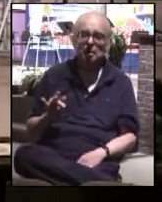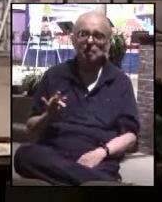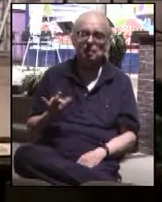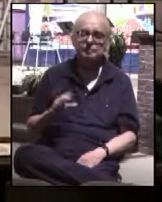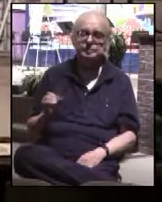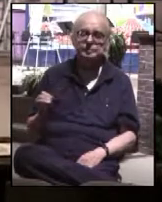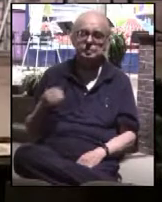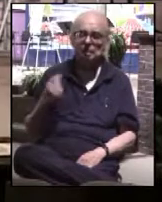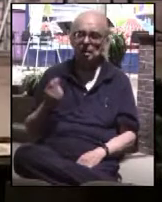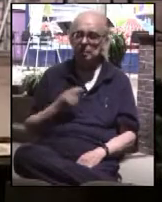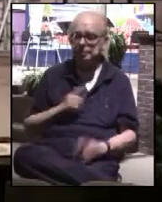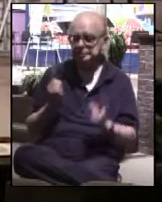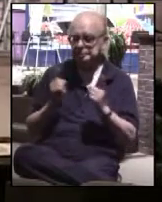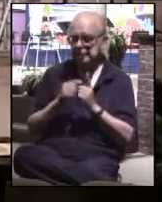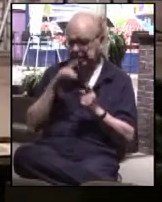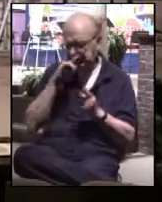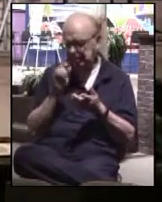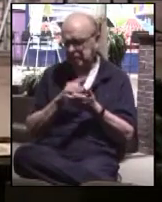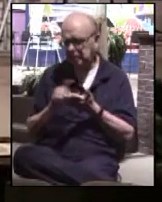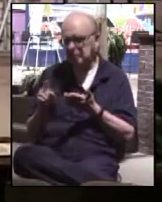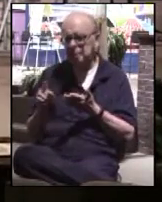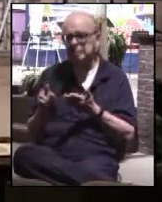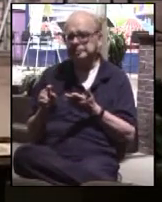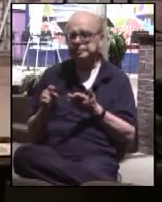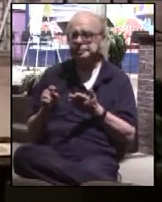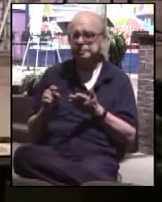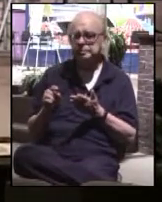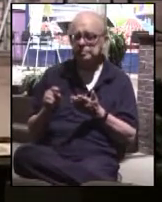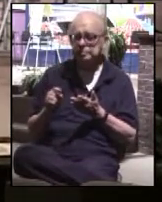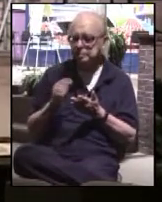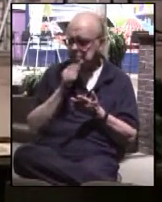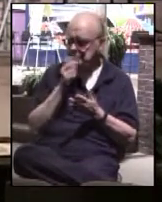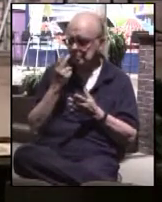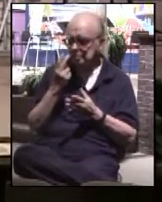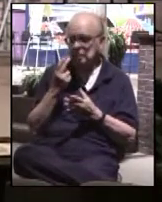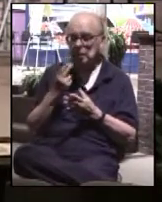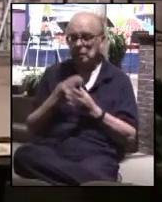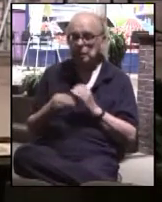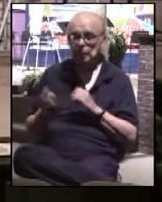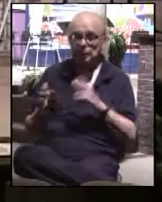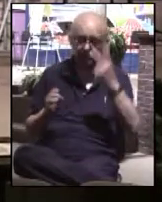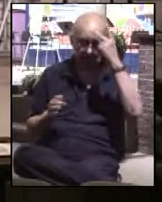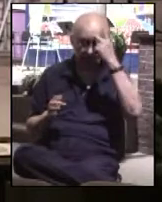we ran into kids this week who both their parents are dead